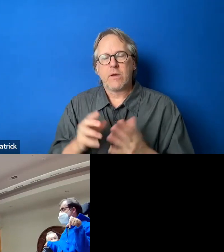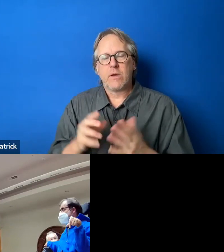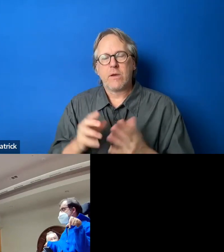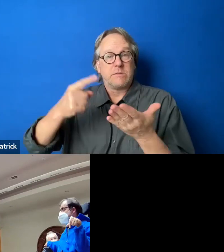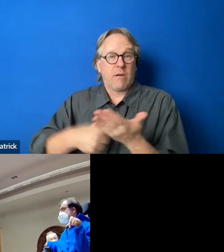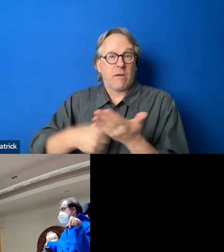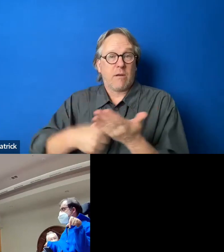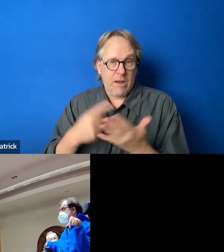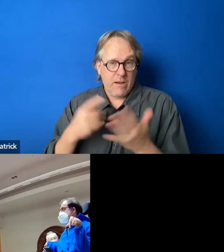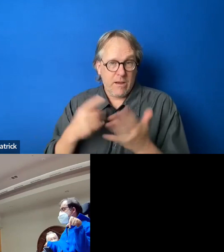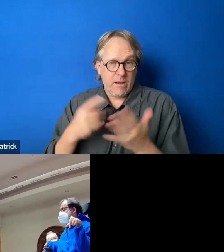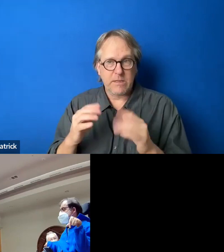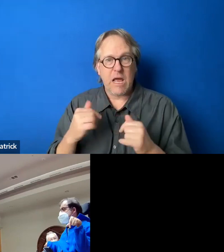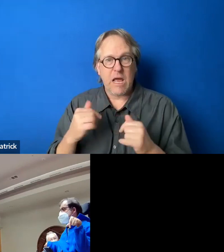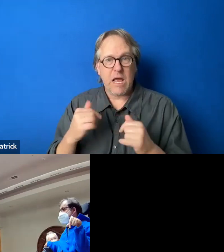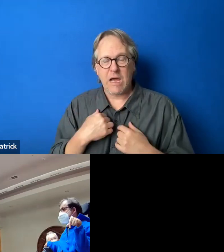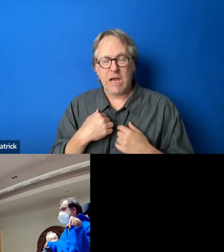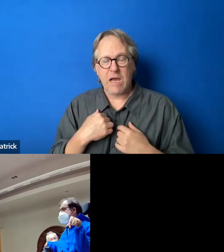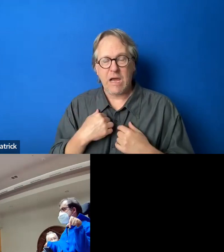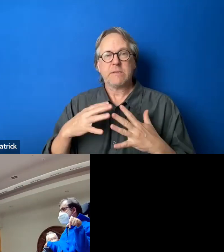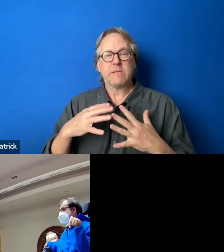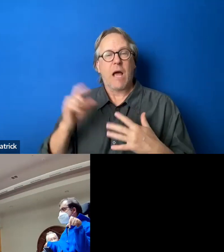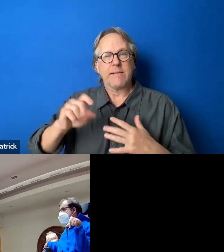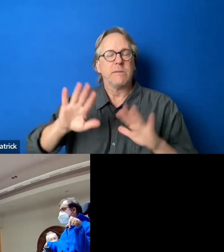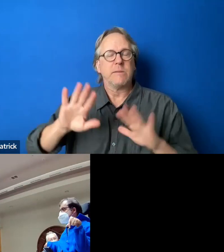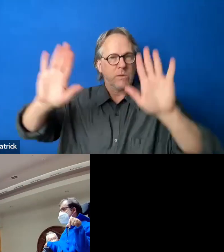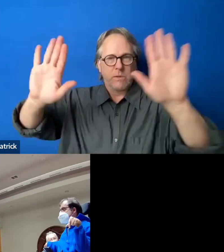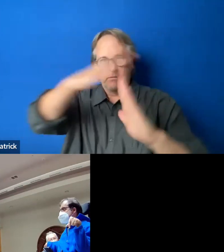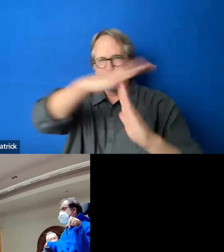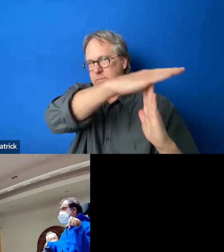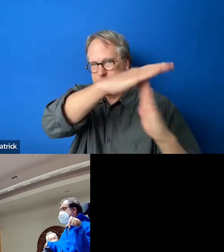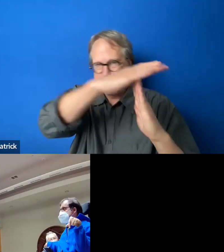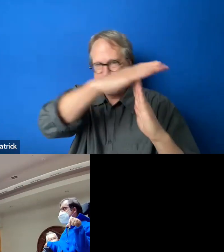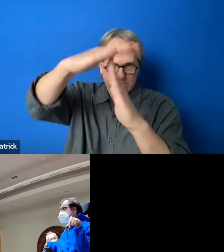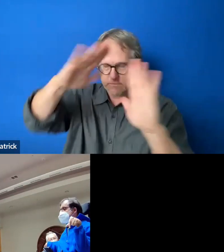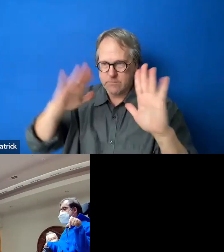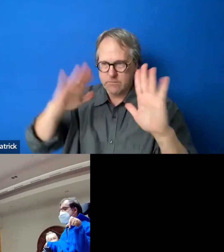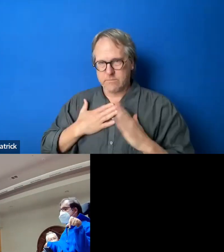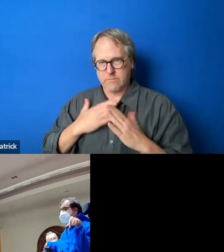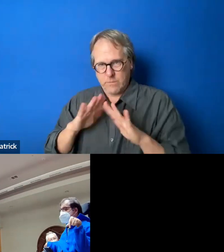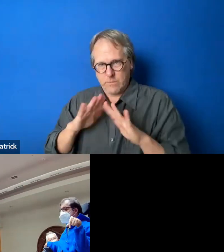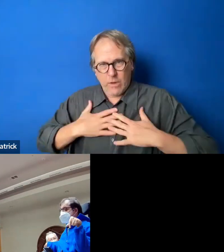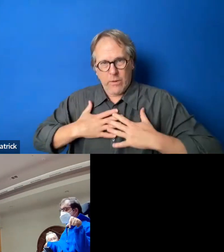sometimes I need space. Sometimes I need